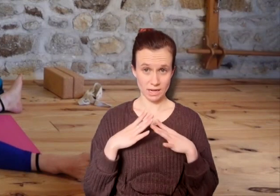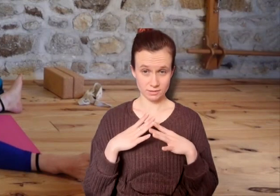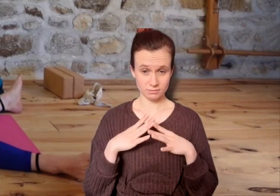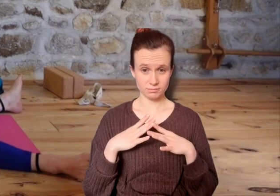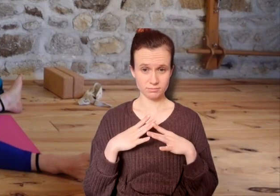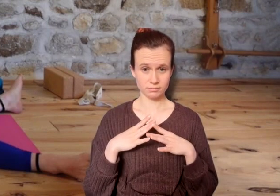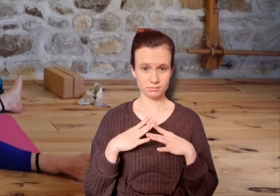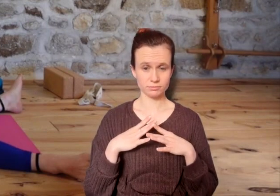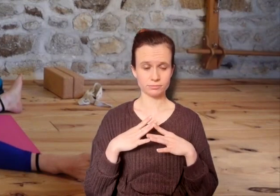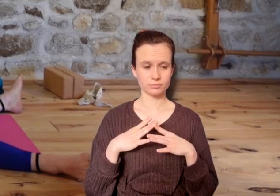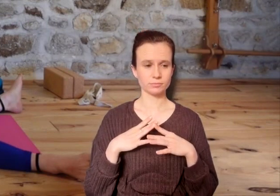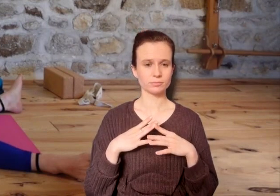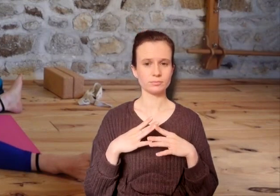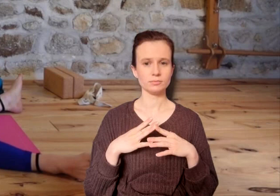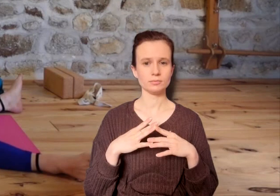And when you feel you're ready,